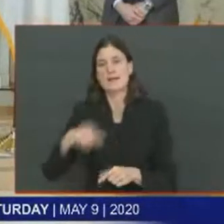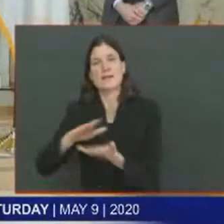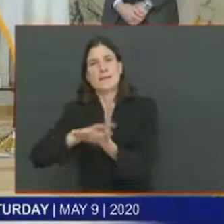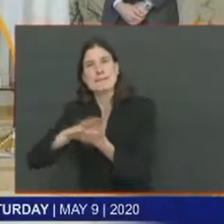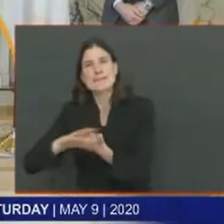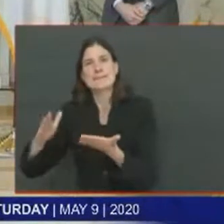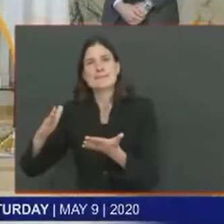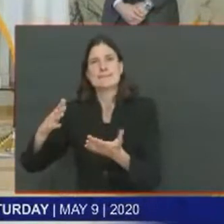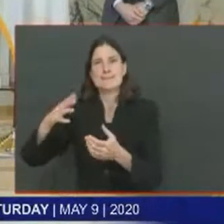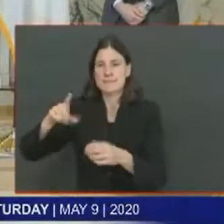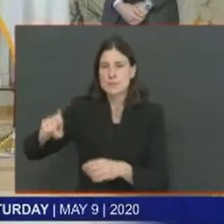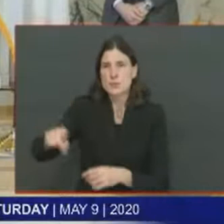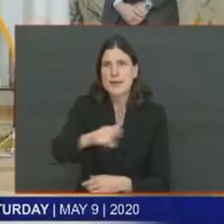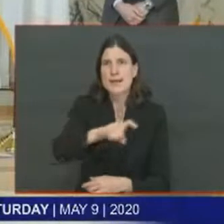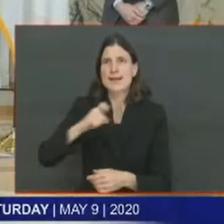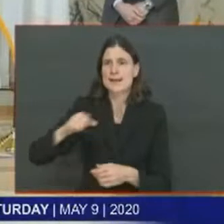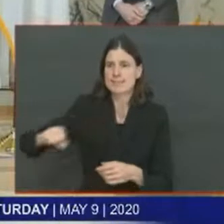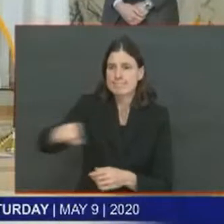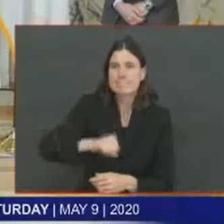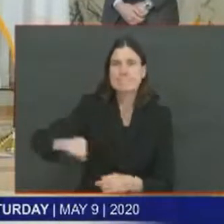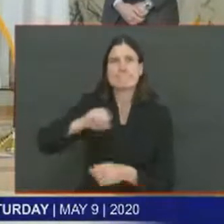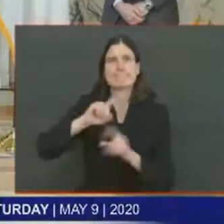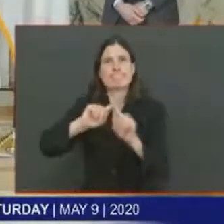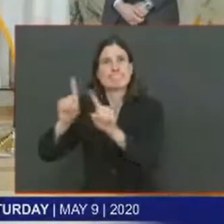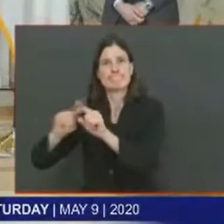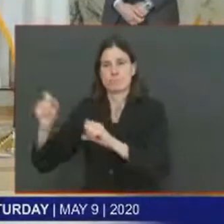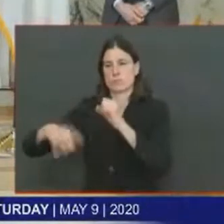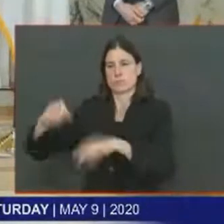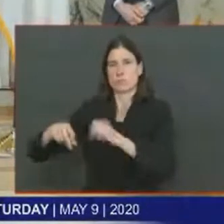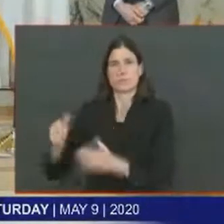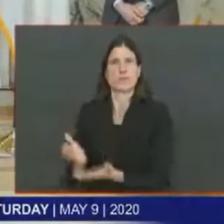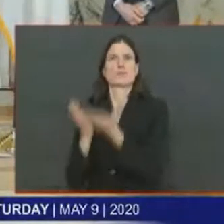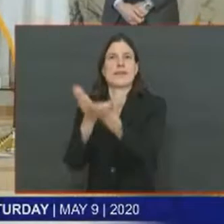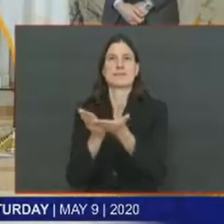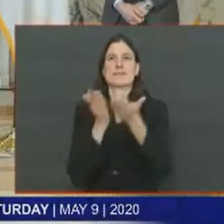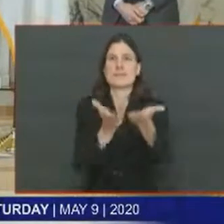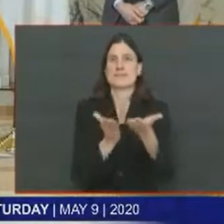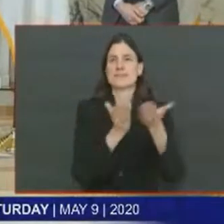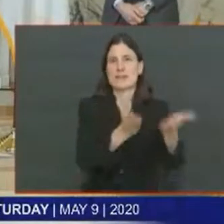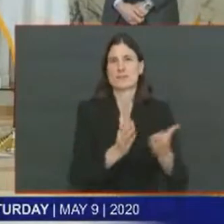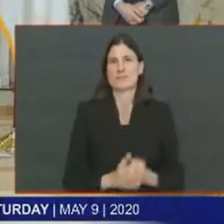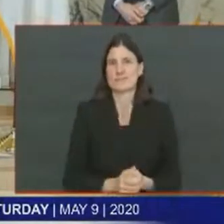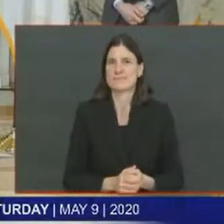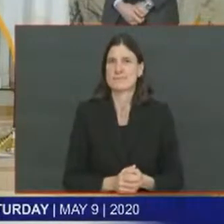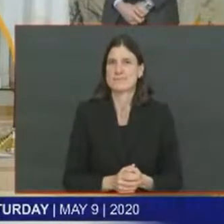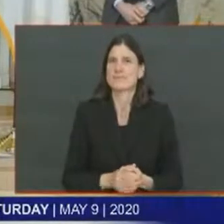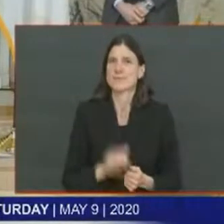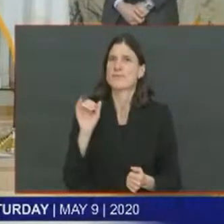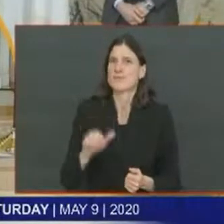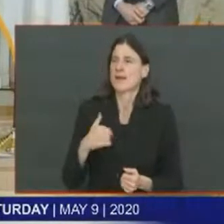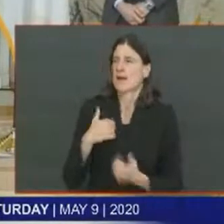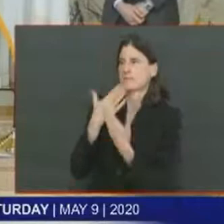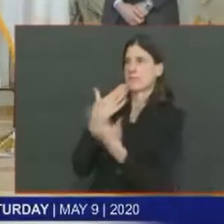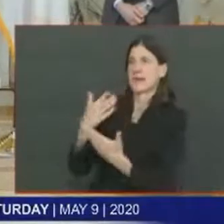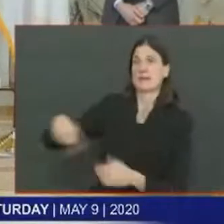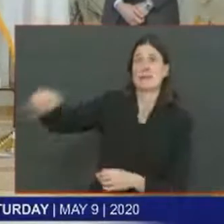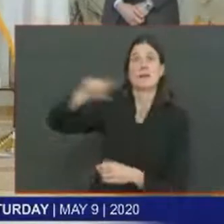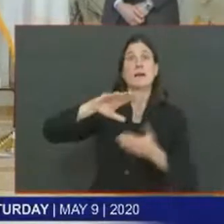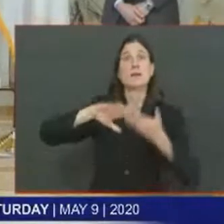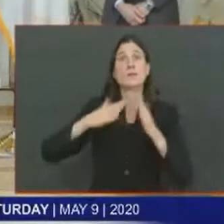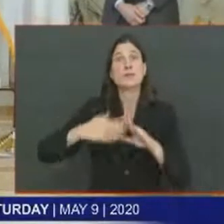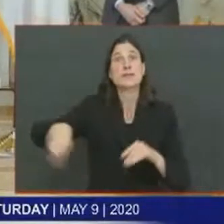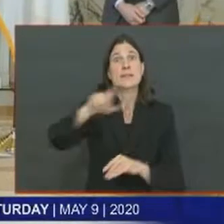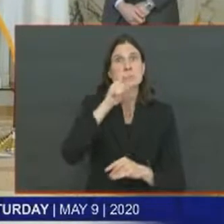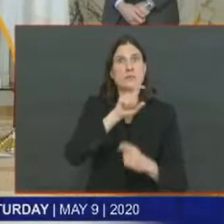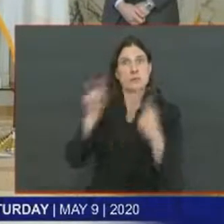help folks. And thanks to your generosity, I've been up here many times asking for donations to Family Service.